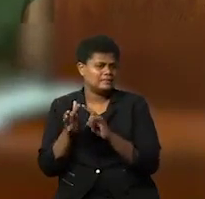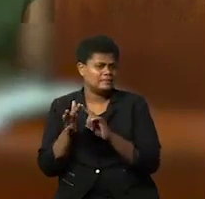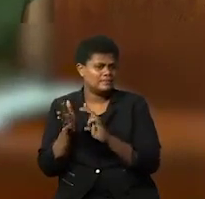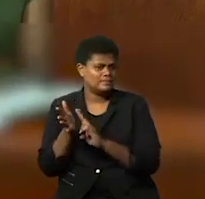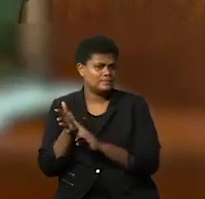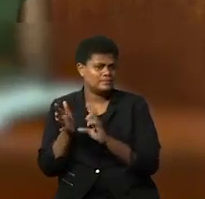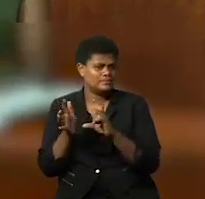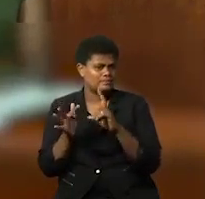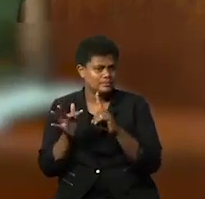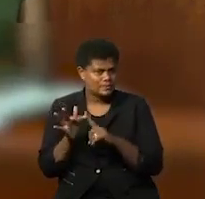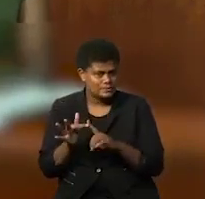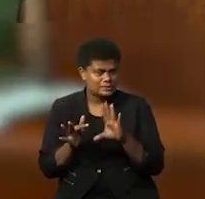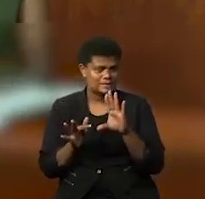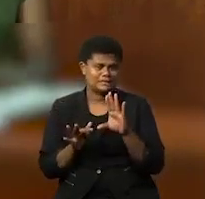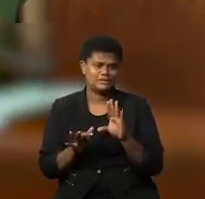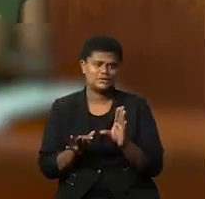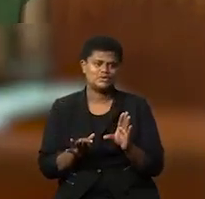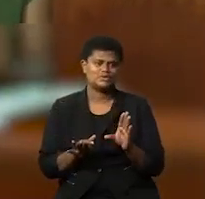I'm going to be honest,